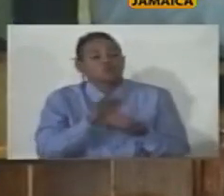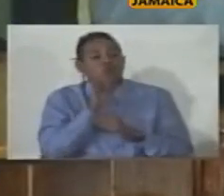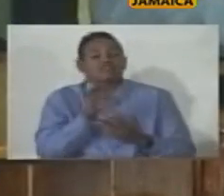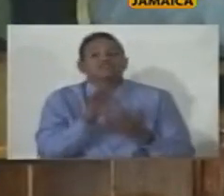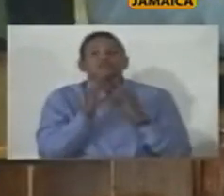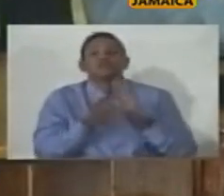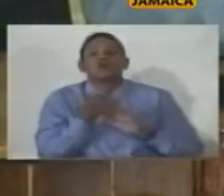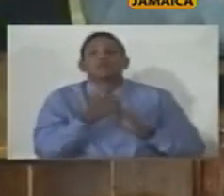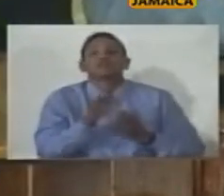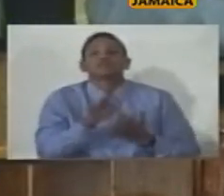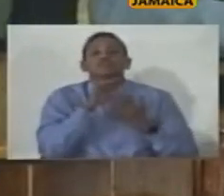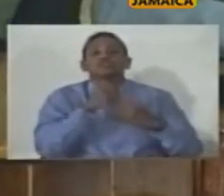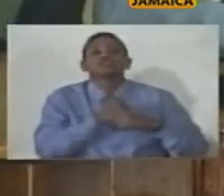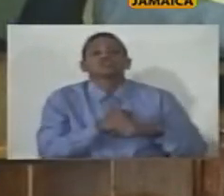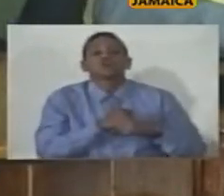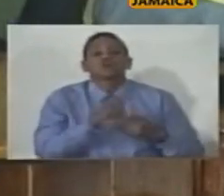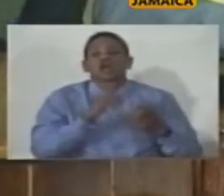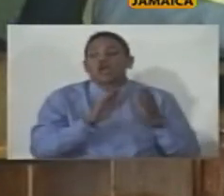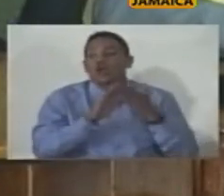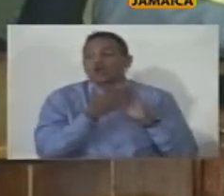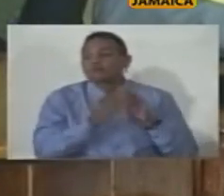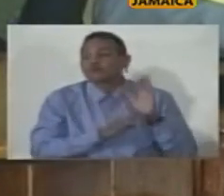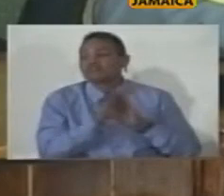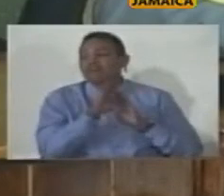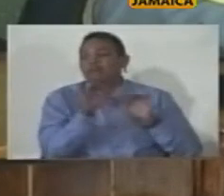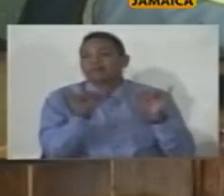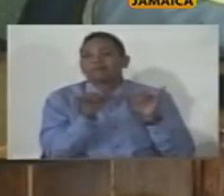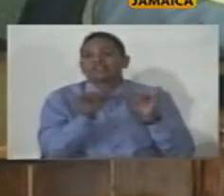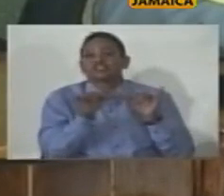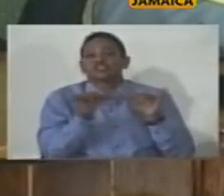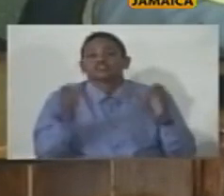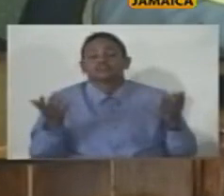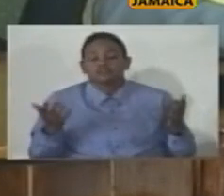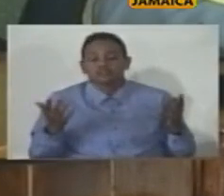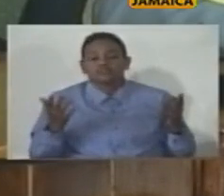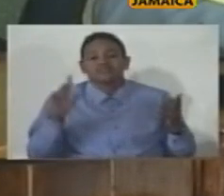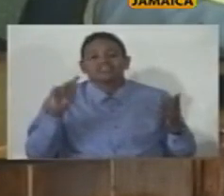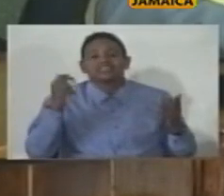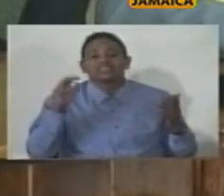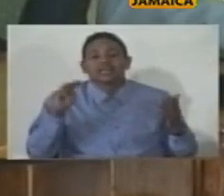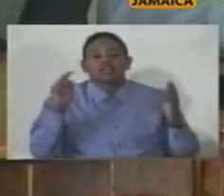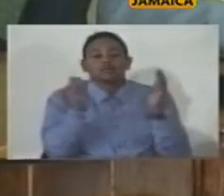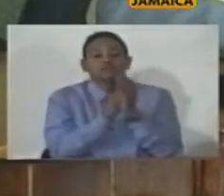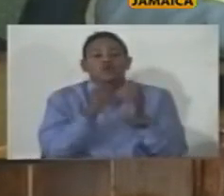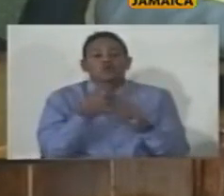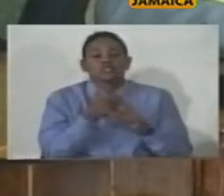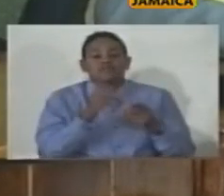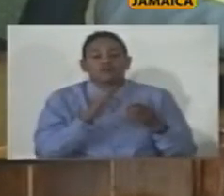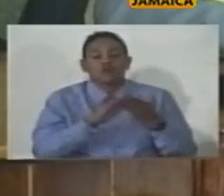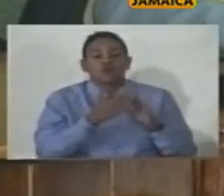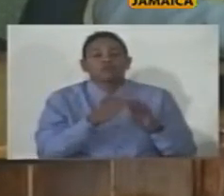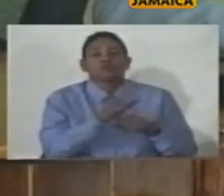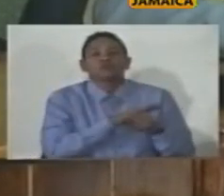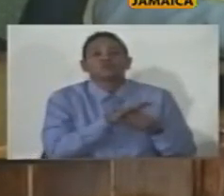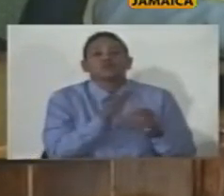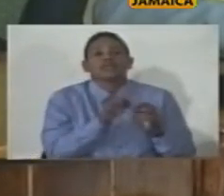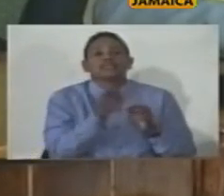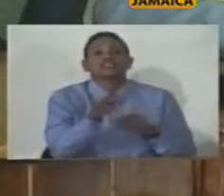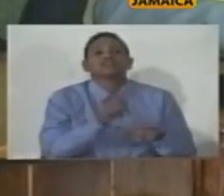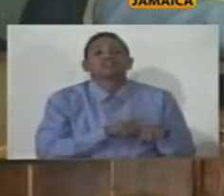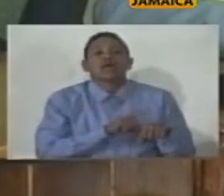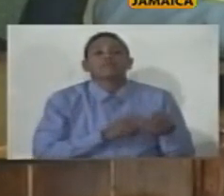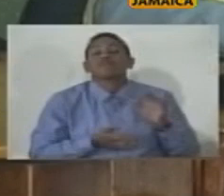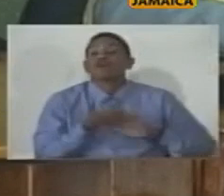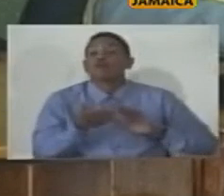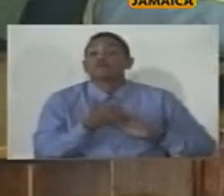Special Security and Community Development Measures, the Denham Town Community Zone, Extension of Period of Operation